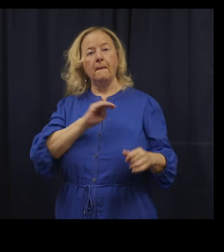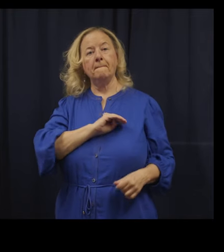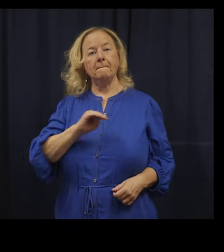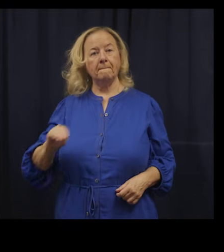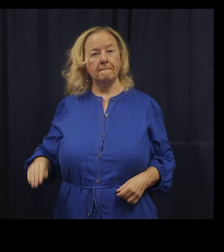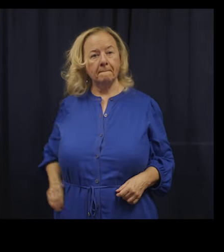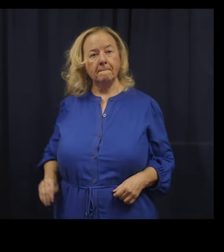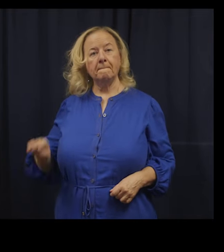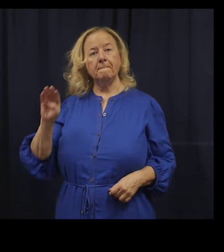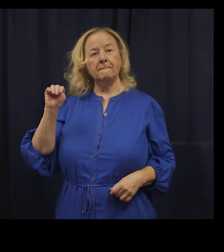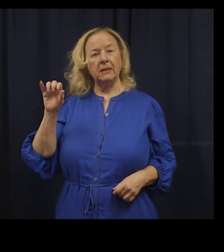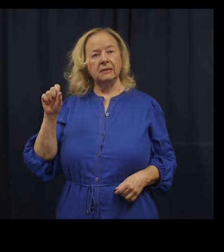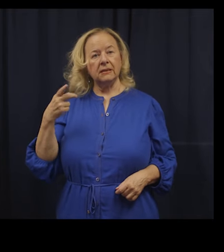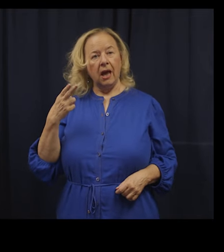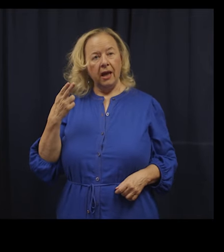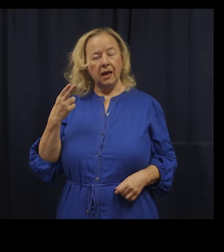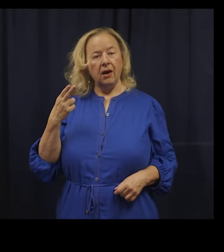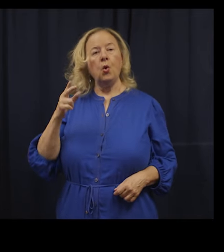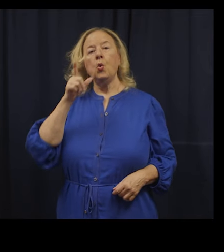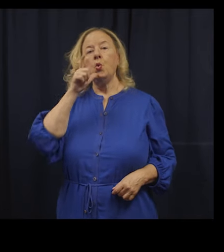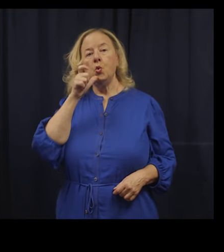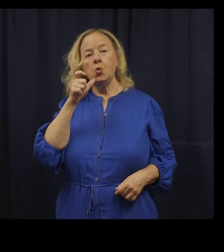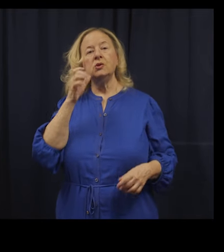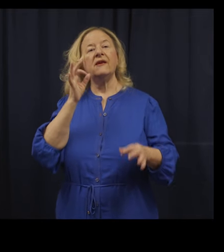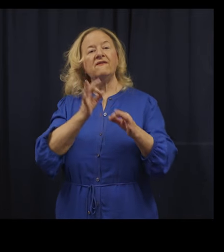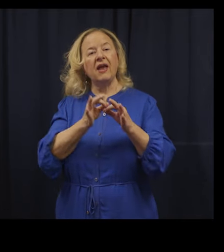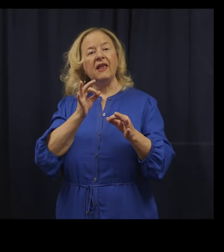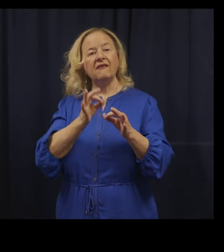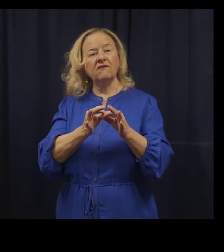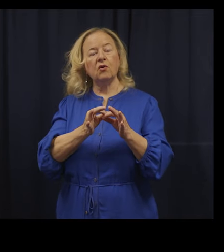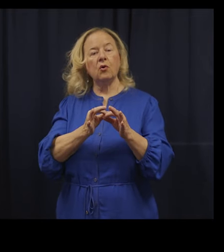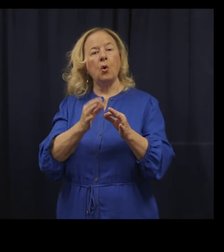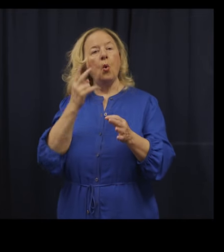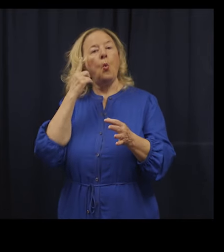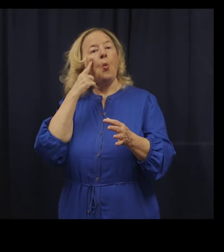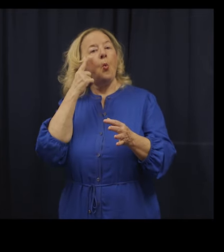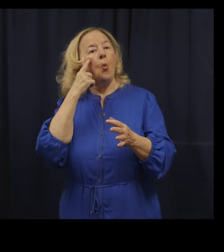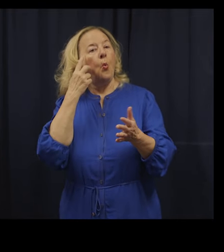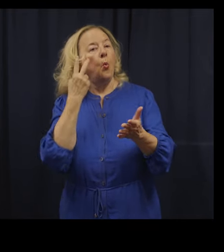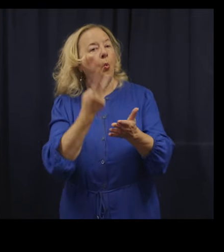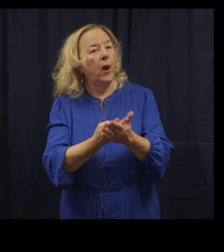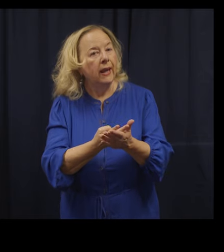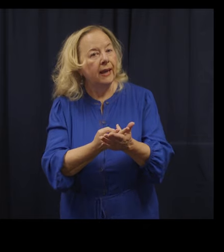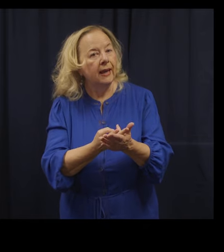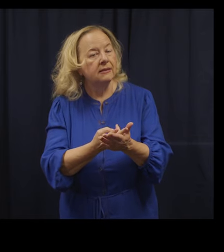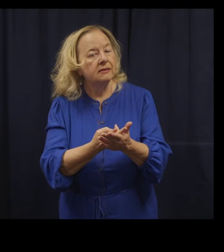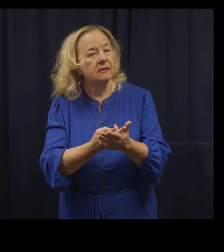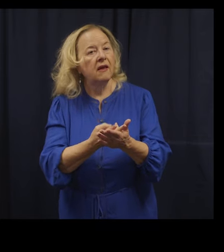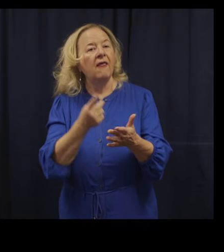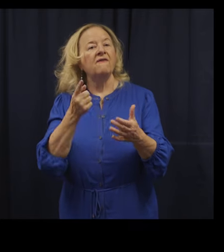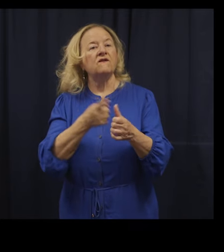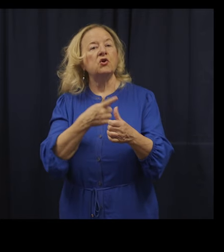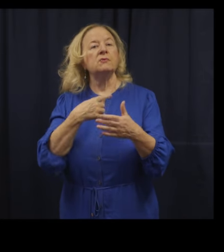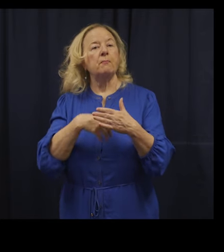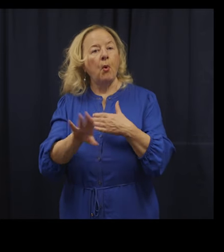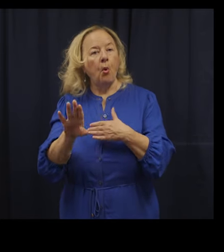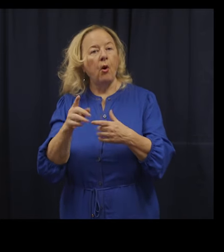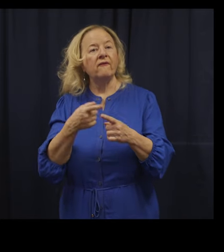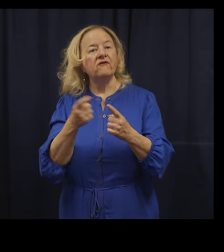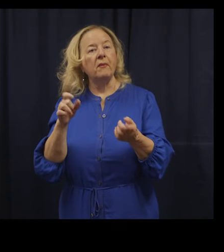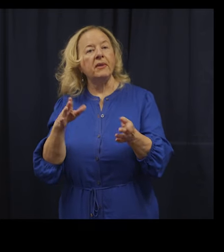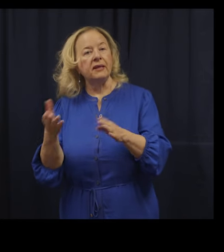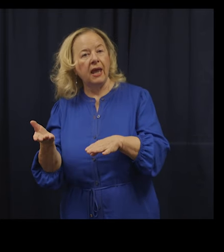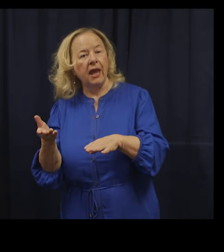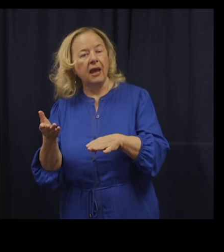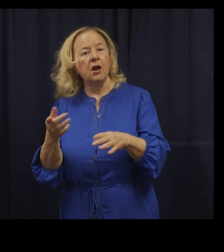Messiah, who is the faithful witness, the firstborn of the dead, the